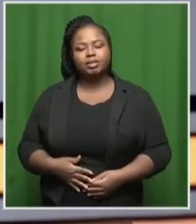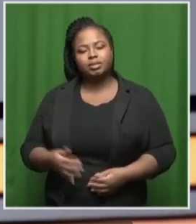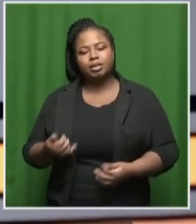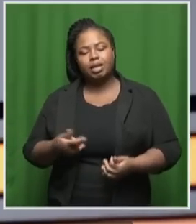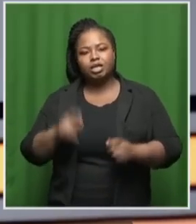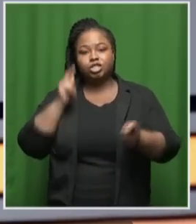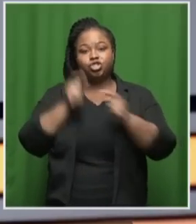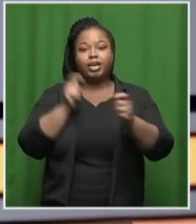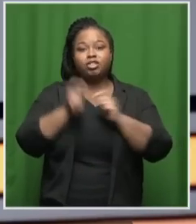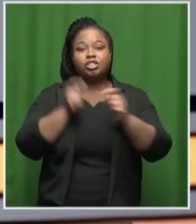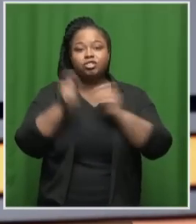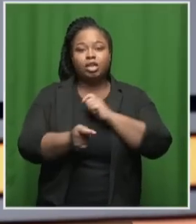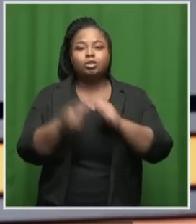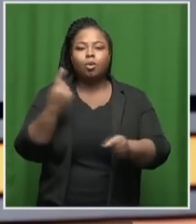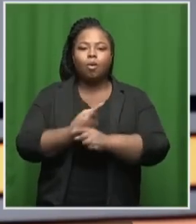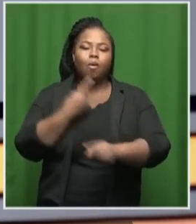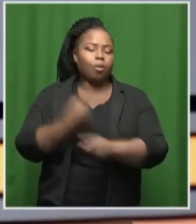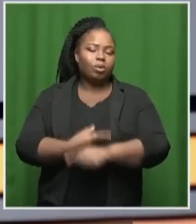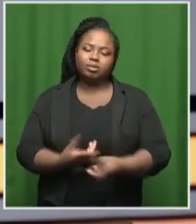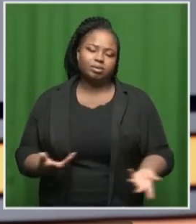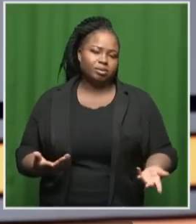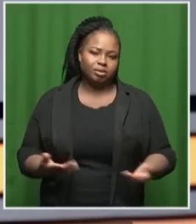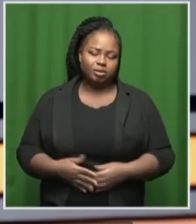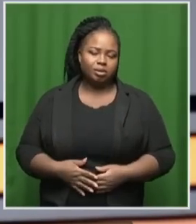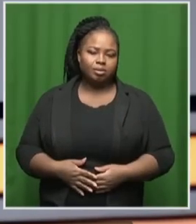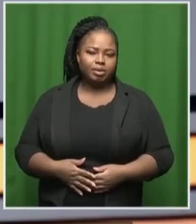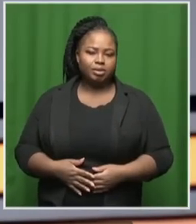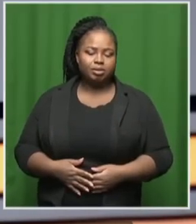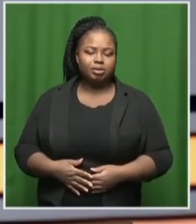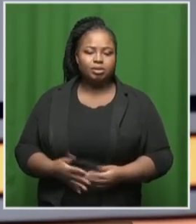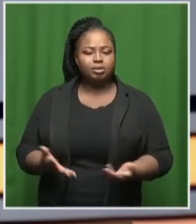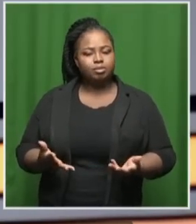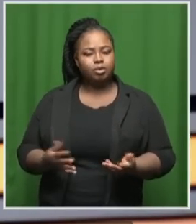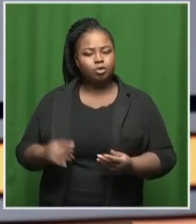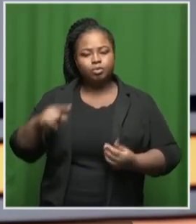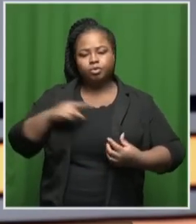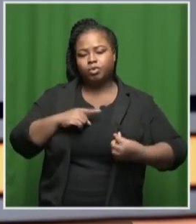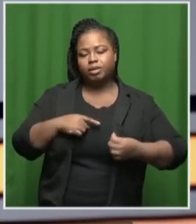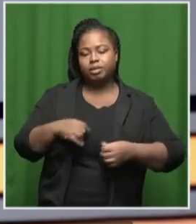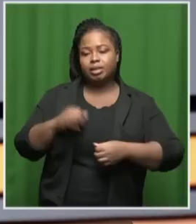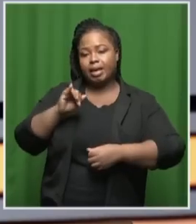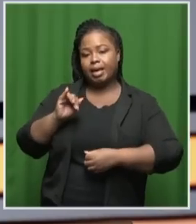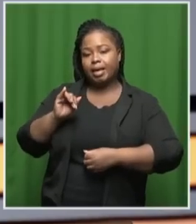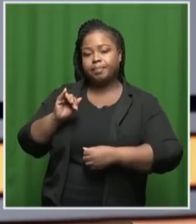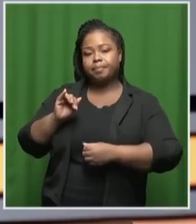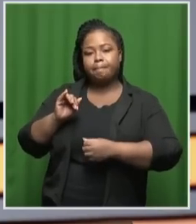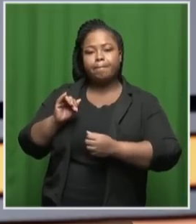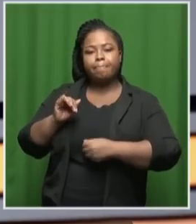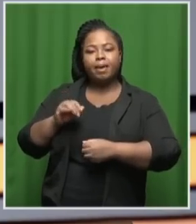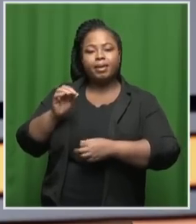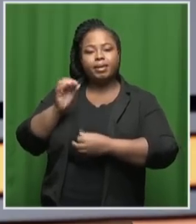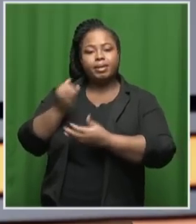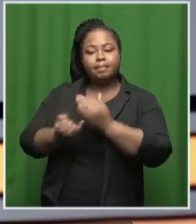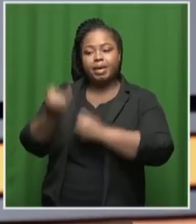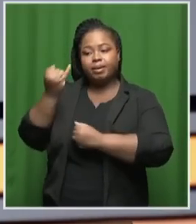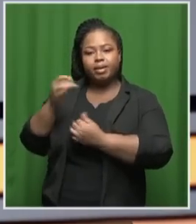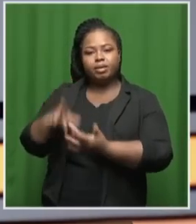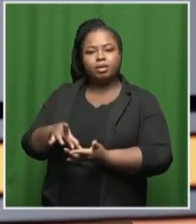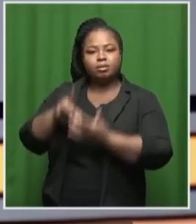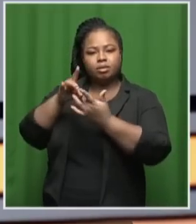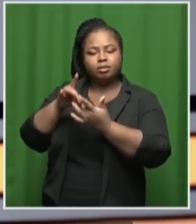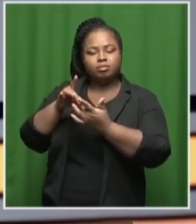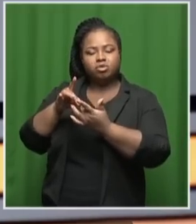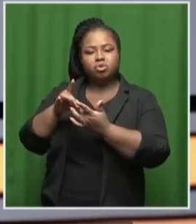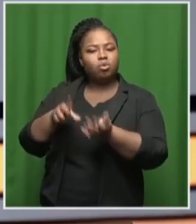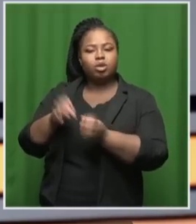fluid political terrain. Yeah. The Independent Electoral Commission has said, well, Jacob Zuma cannot be in